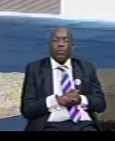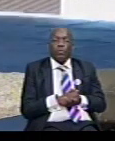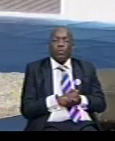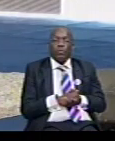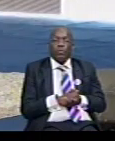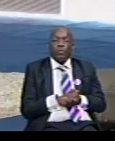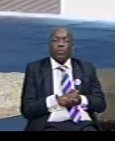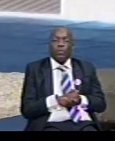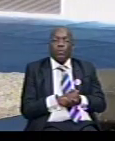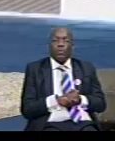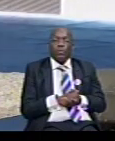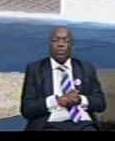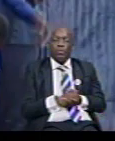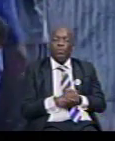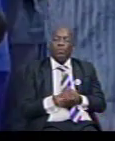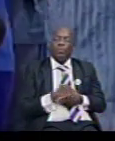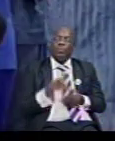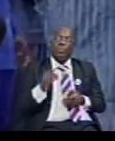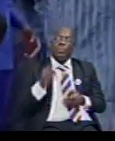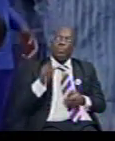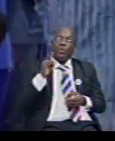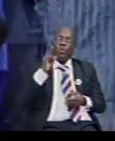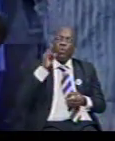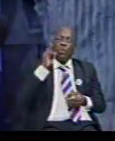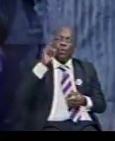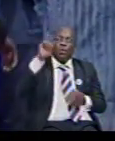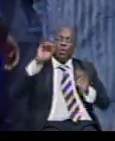And he grants you healing.